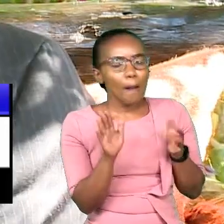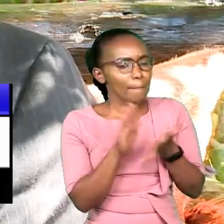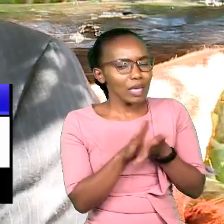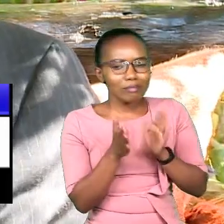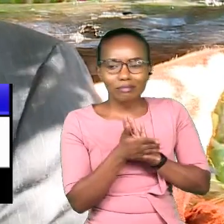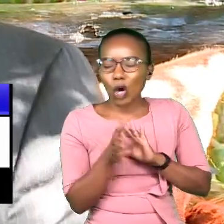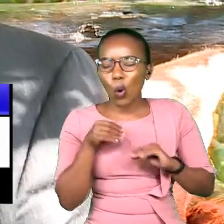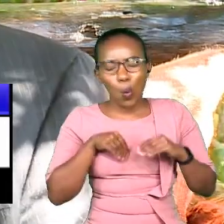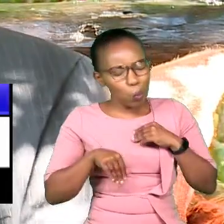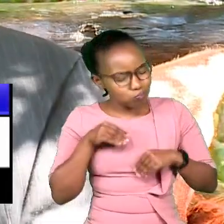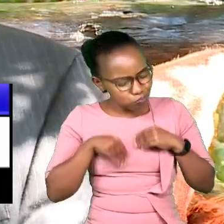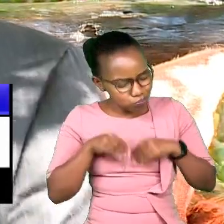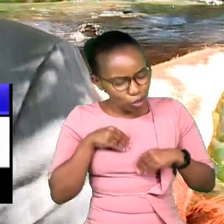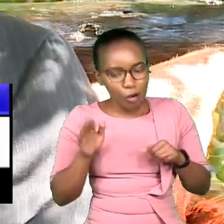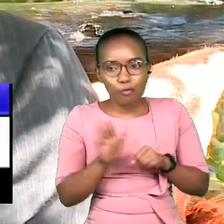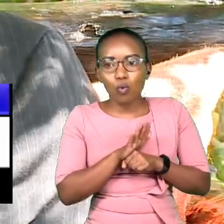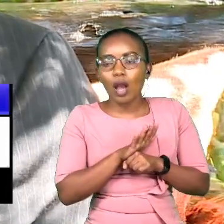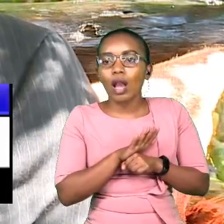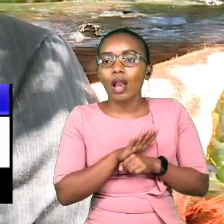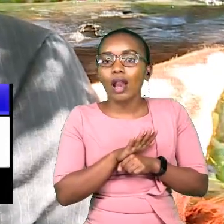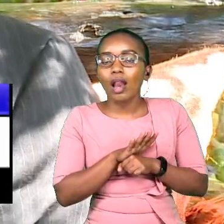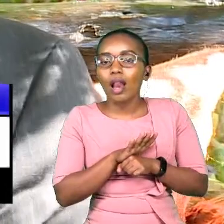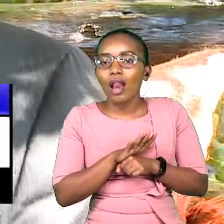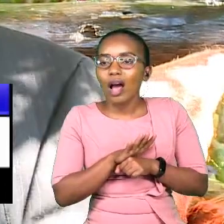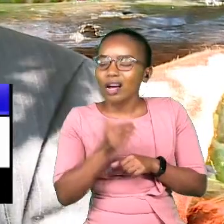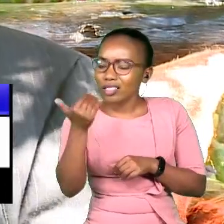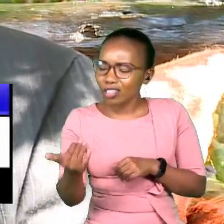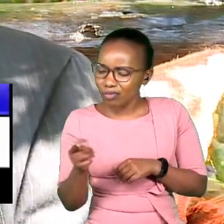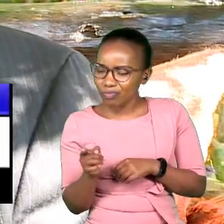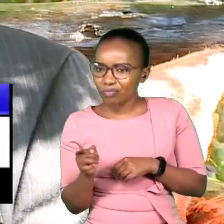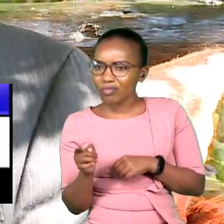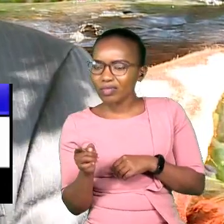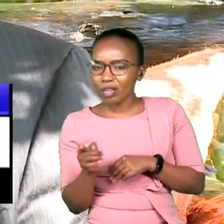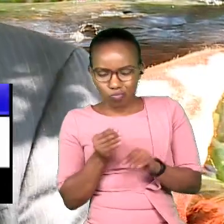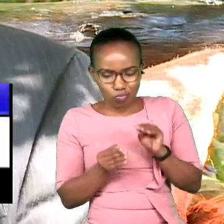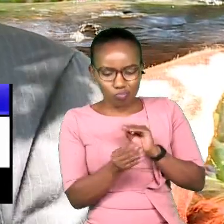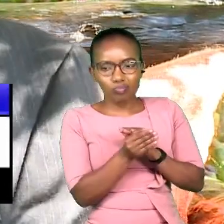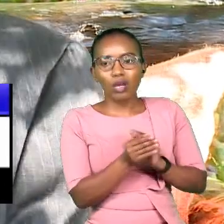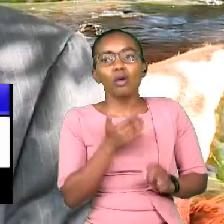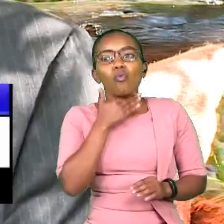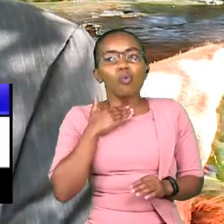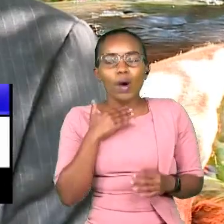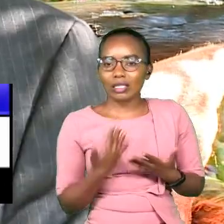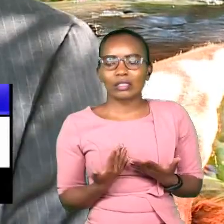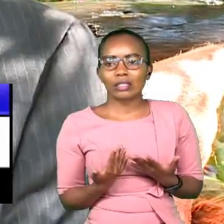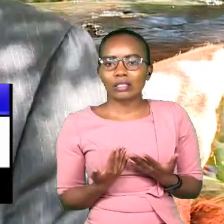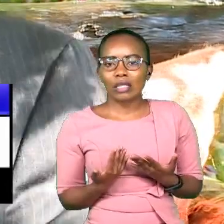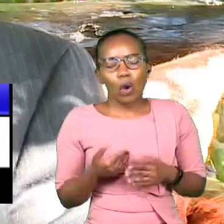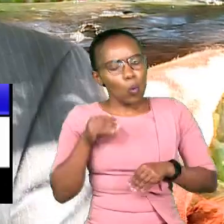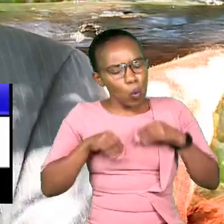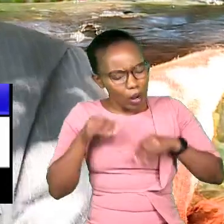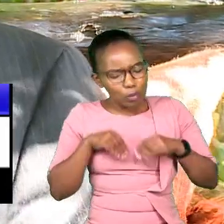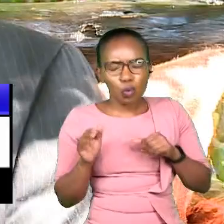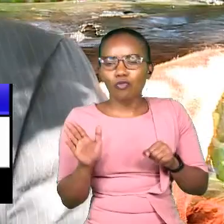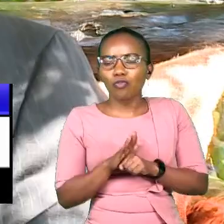corrupt that even an 8 or 9-year-old is asking for bribes. We have become so corrupt that